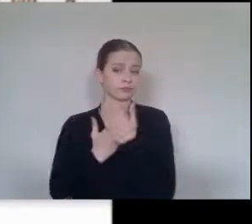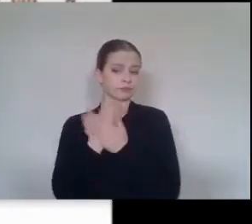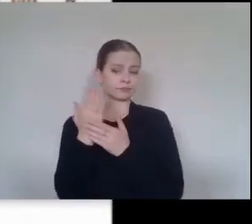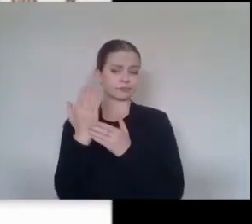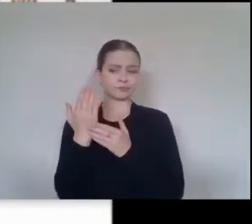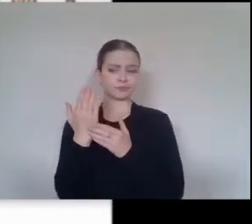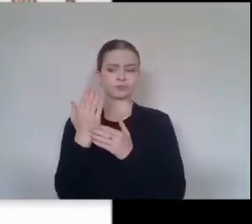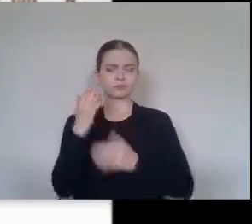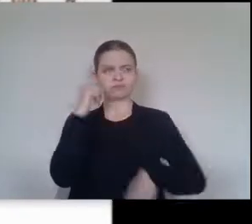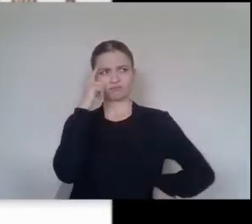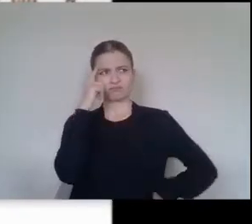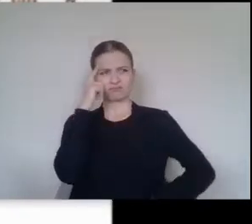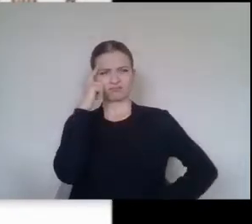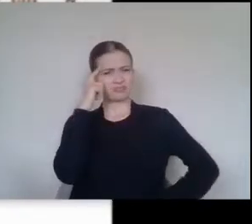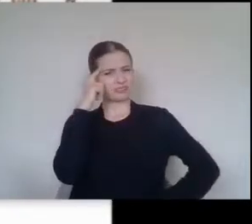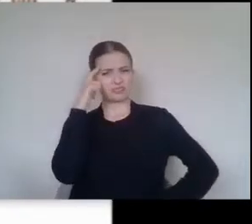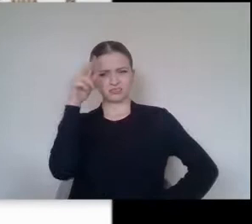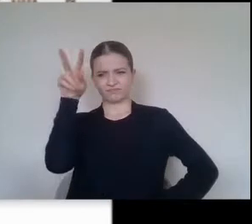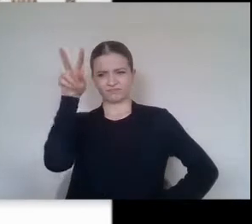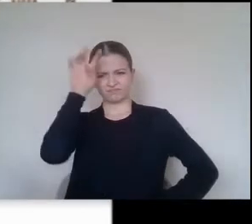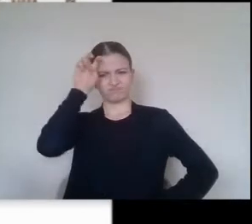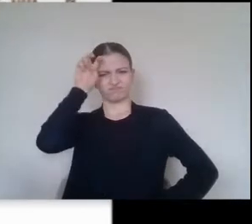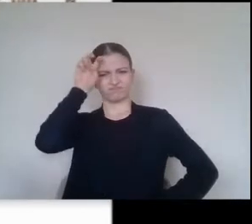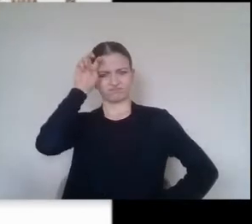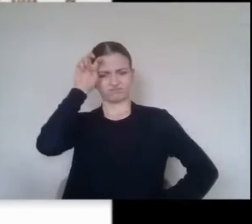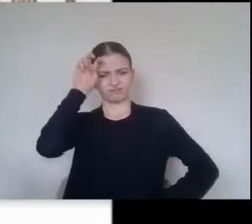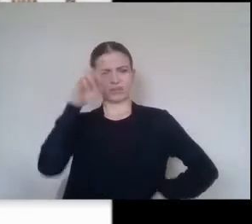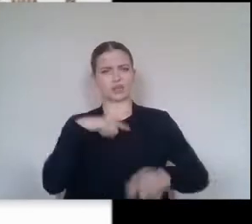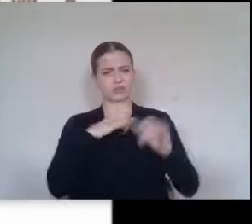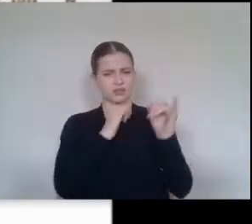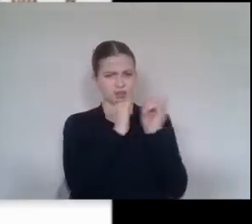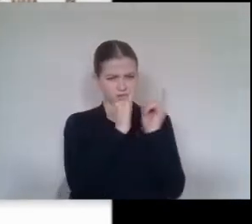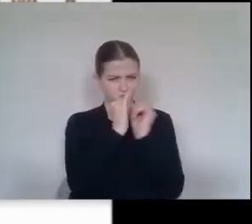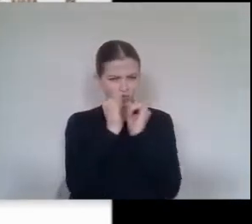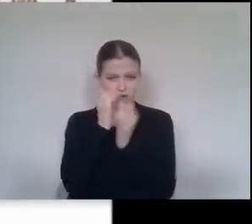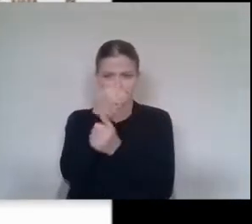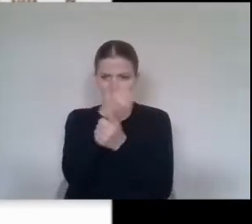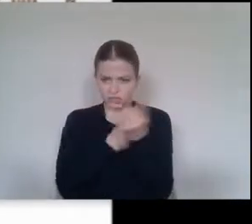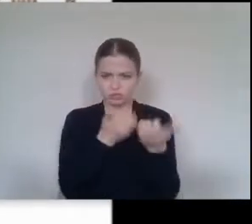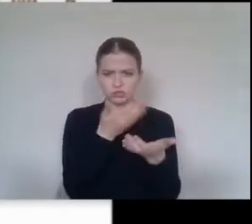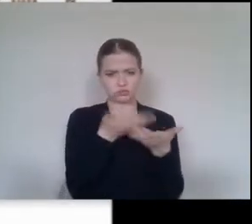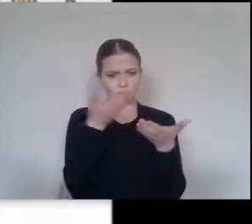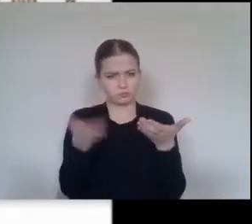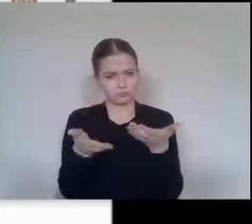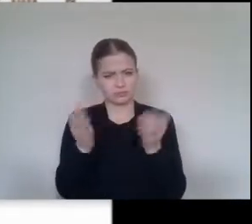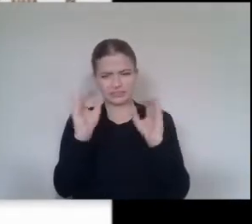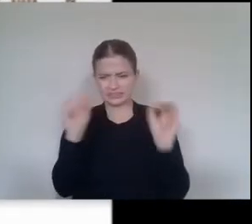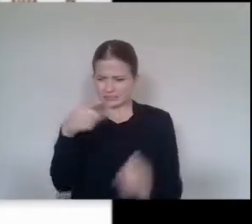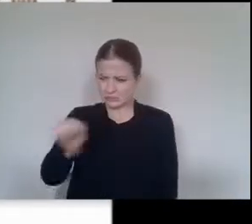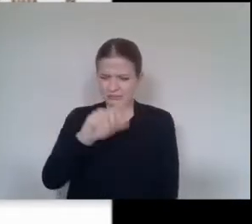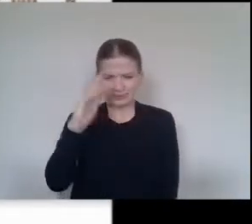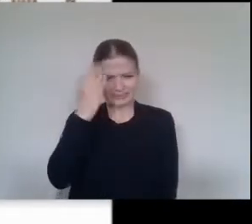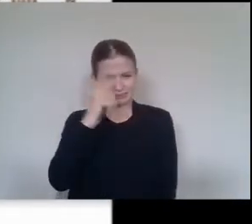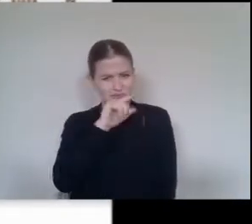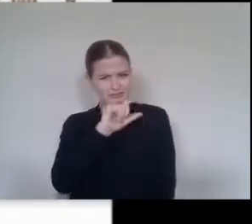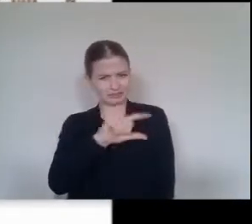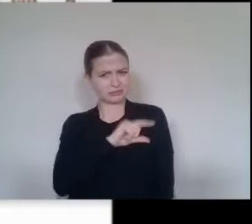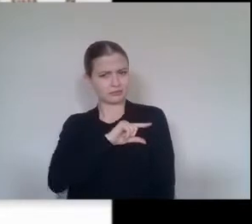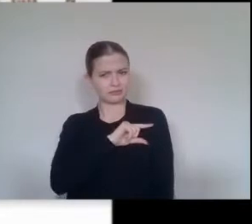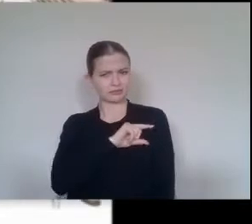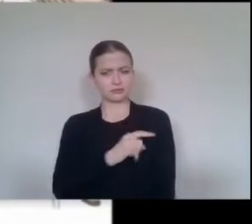utterly baffled, he said. I've questioned all of the instruments in the orchestra, and none of them seems to be the murderer.